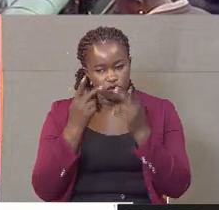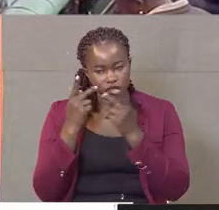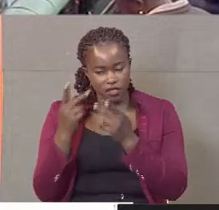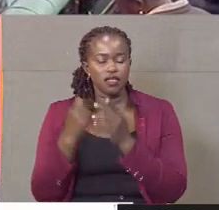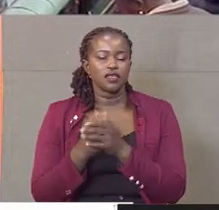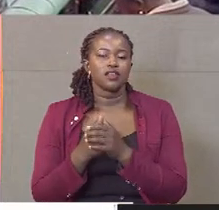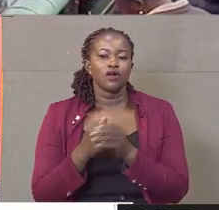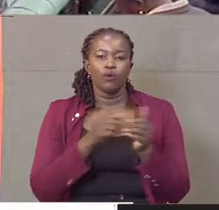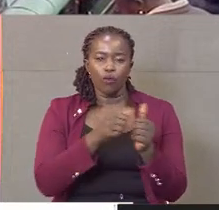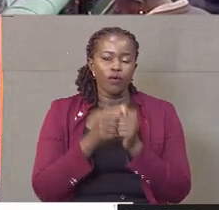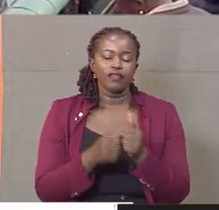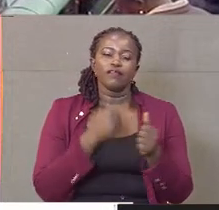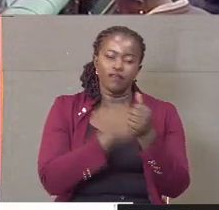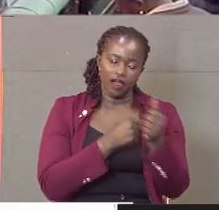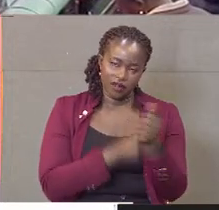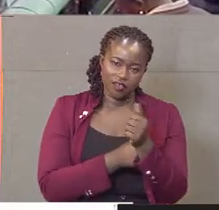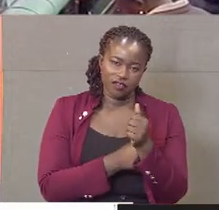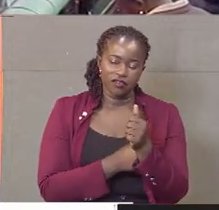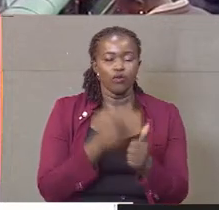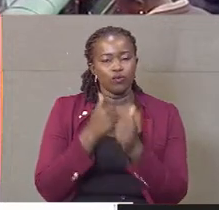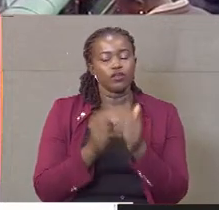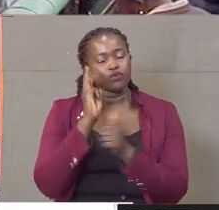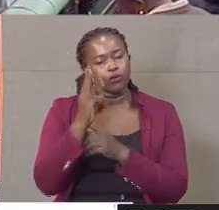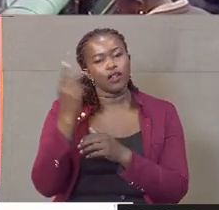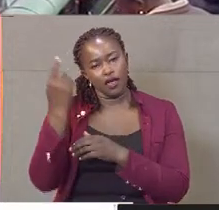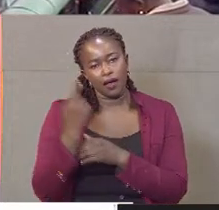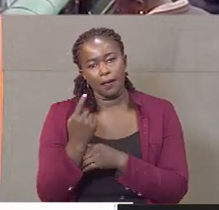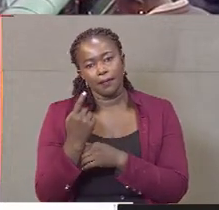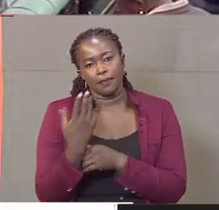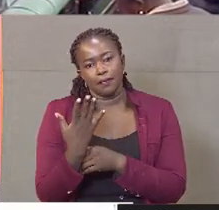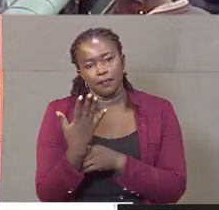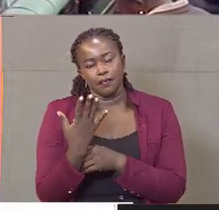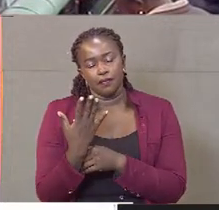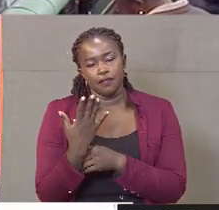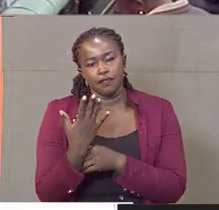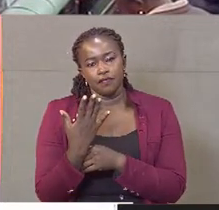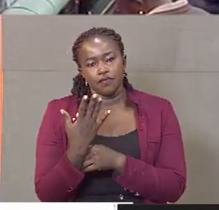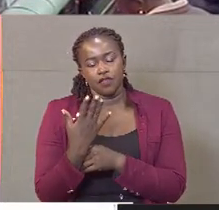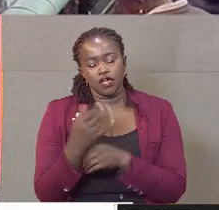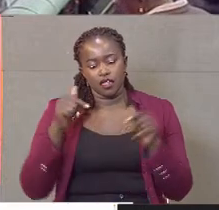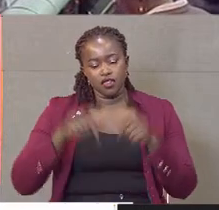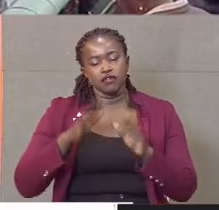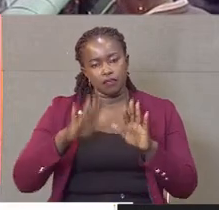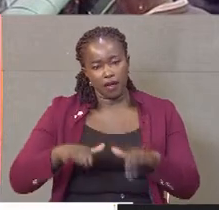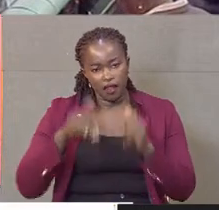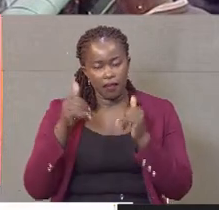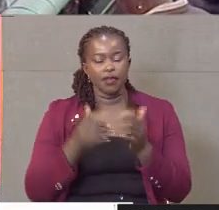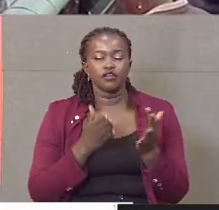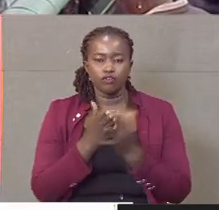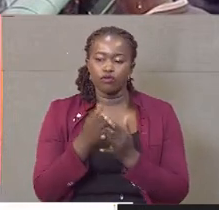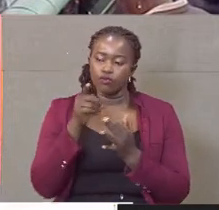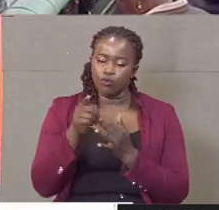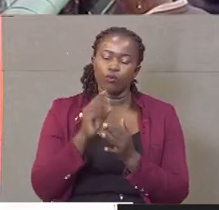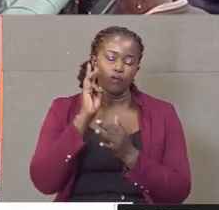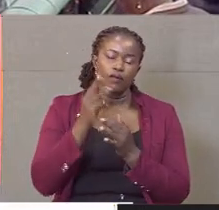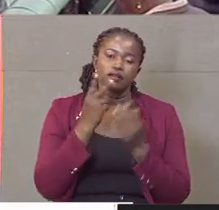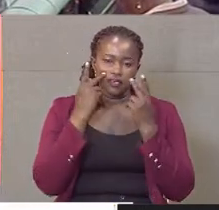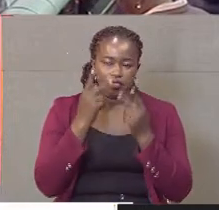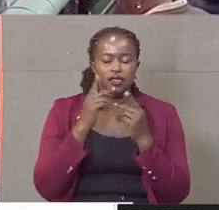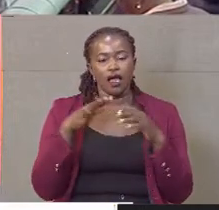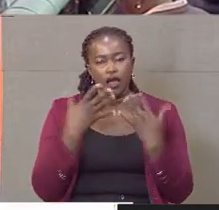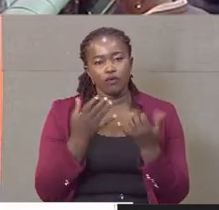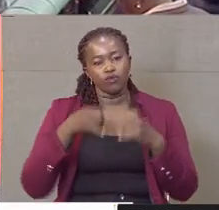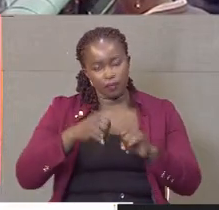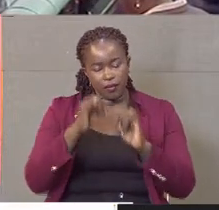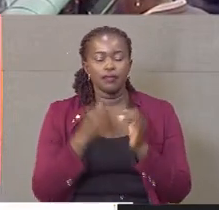course, with the fundings that will come up and this parliament and through you, we shall see how we shall